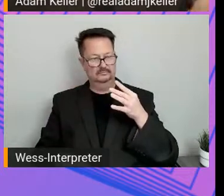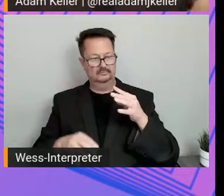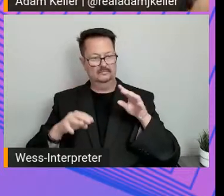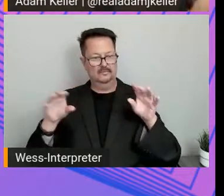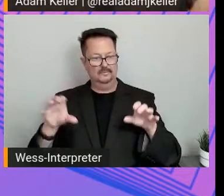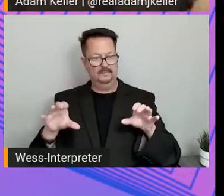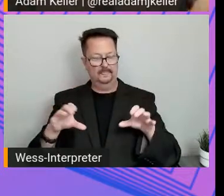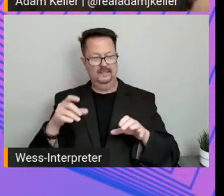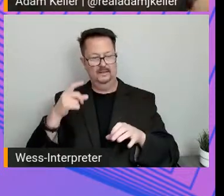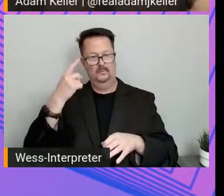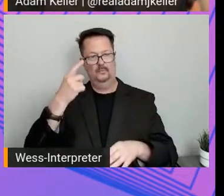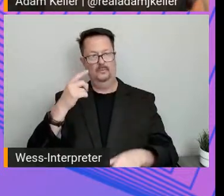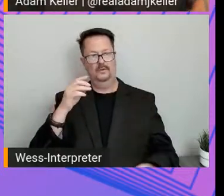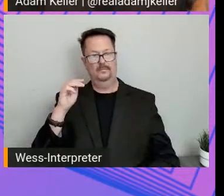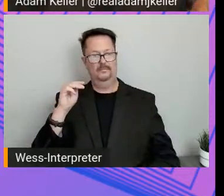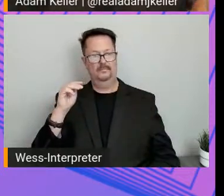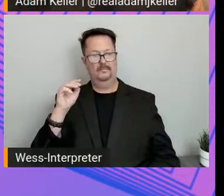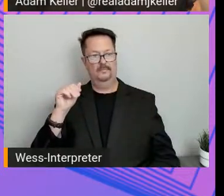manifest. So